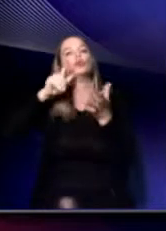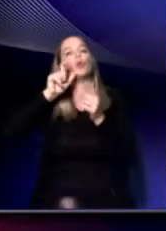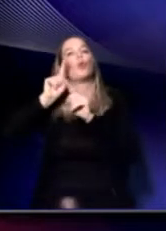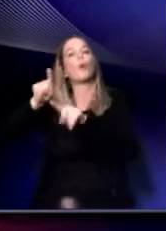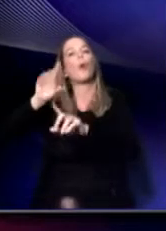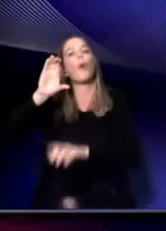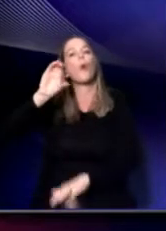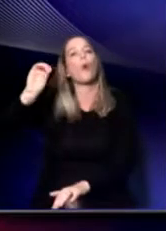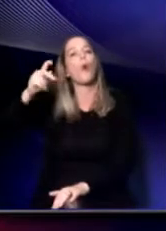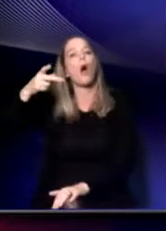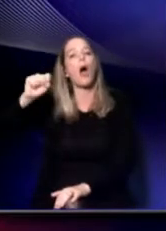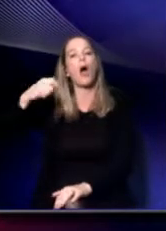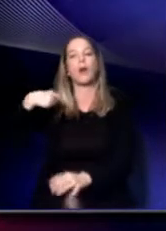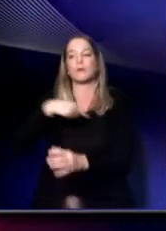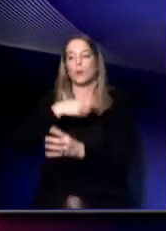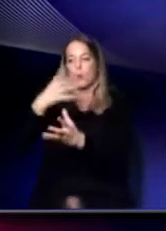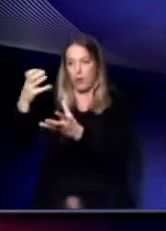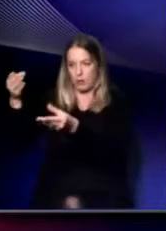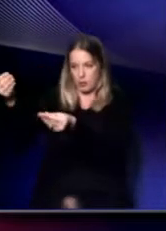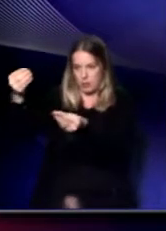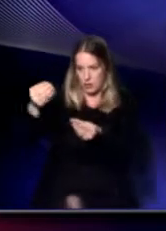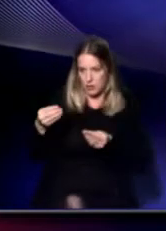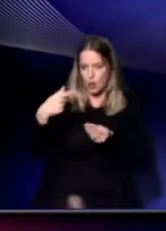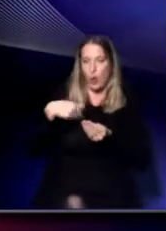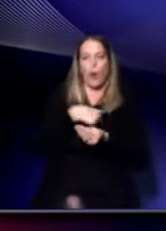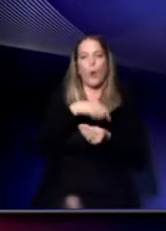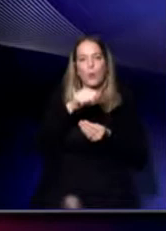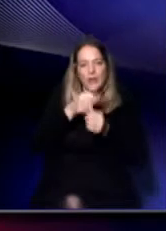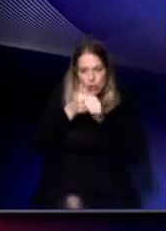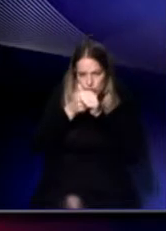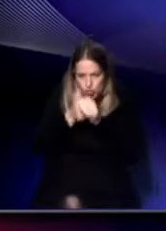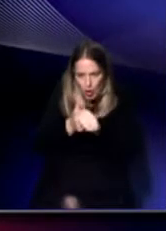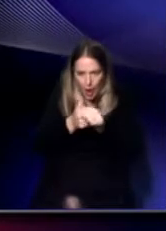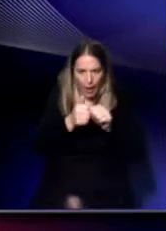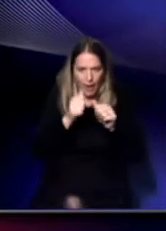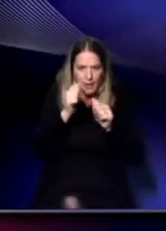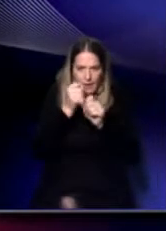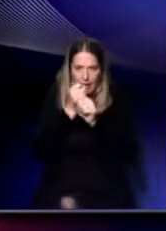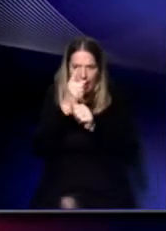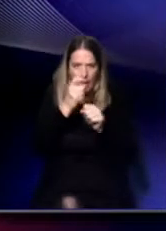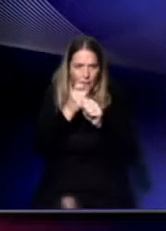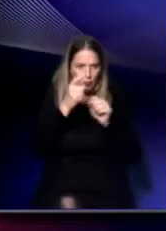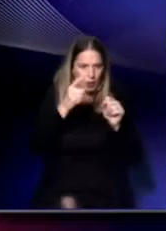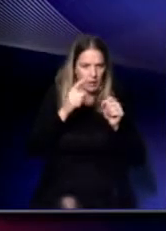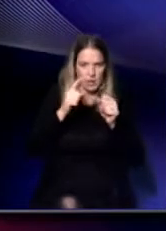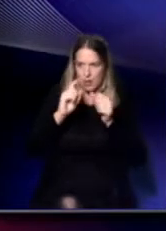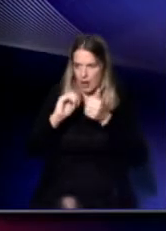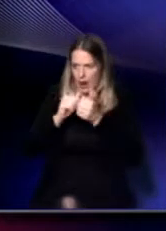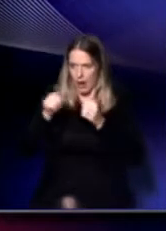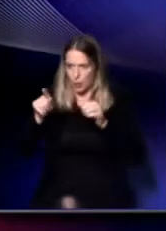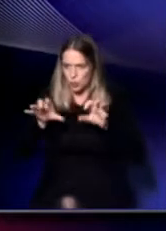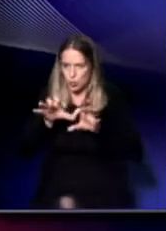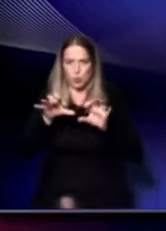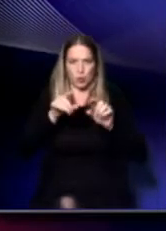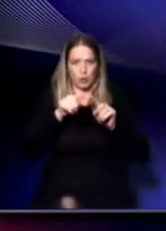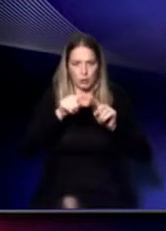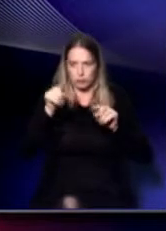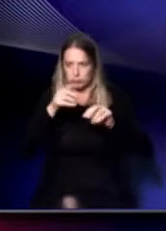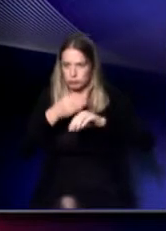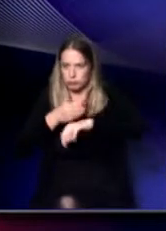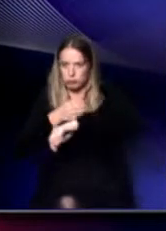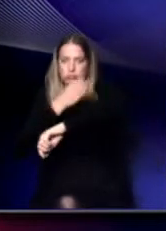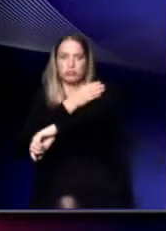tracking year from year to year on how we're doing with our co-op students. We already have